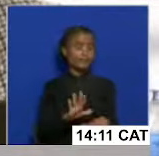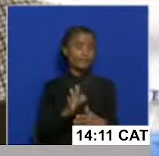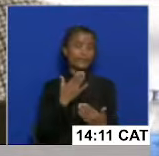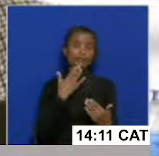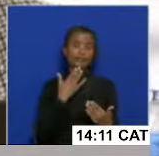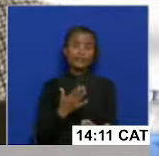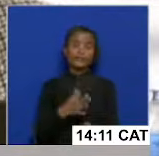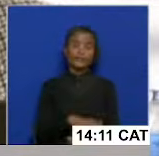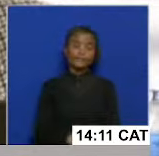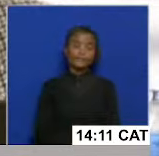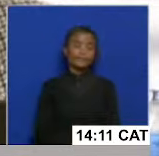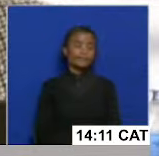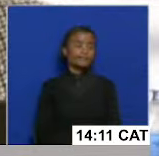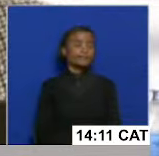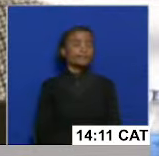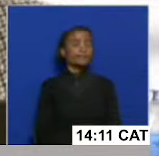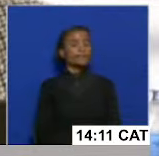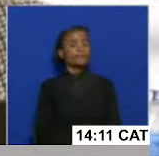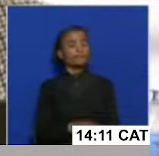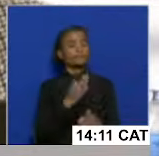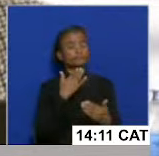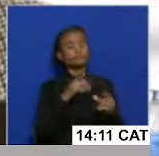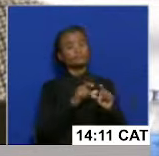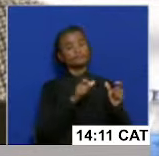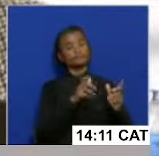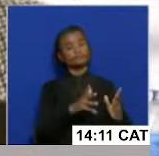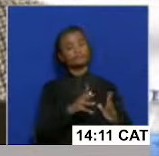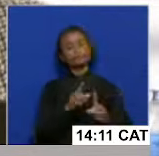Witness K, still on page 11,